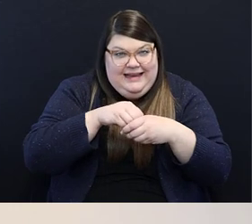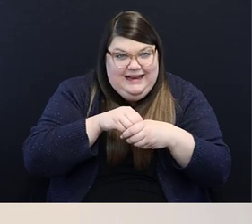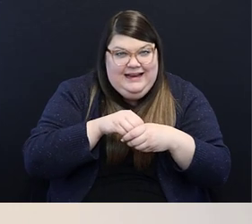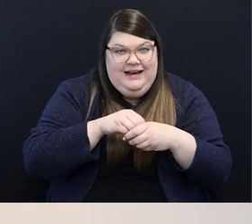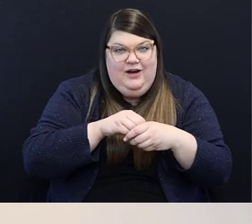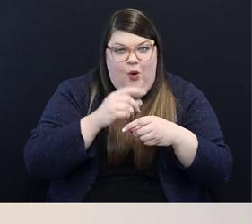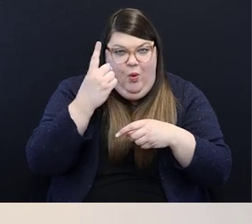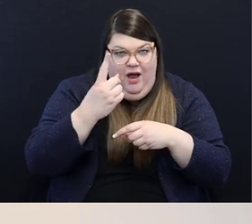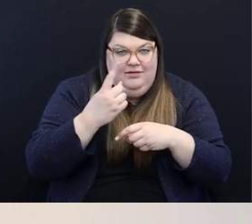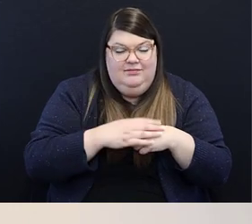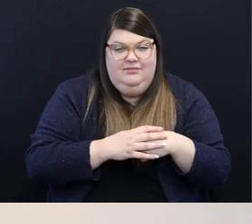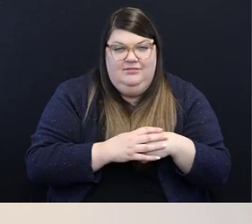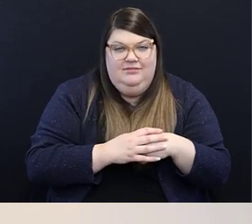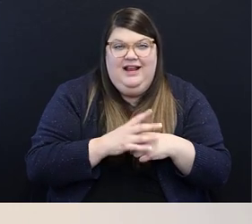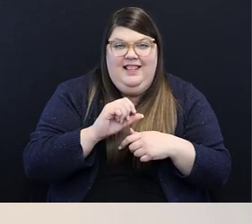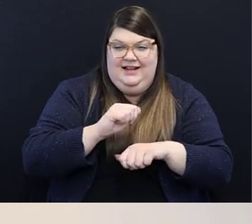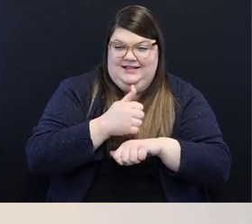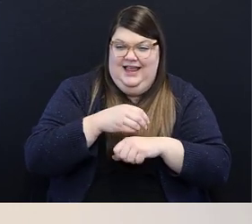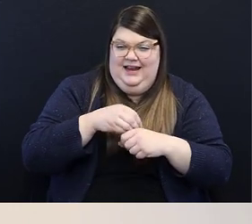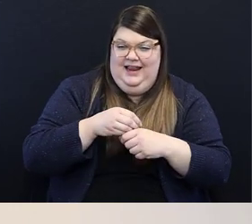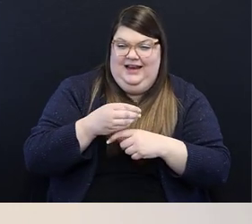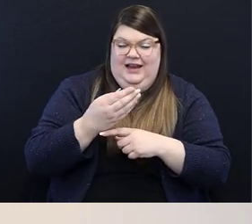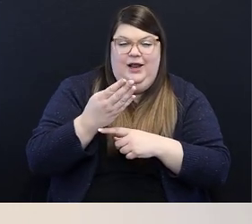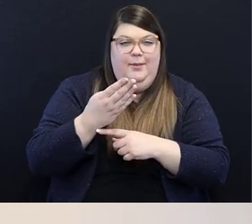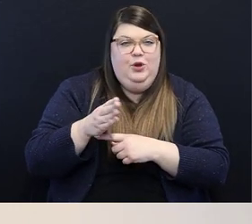in this blue ground. And